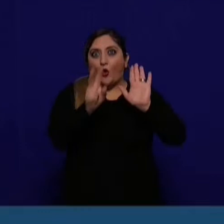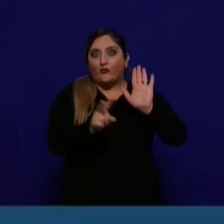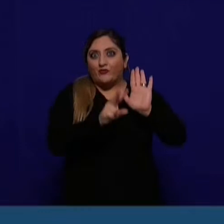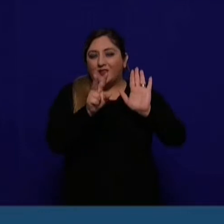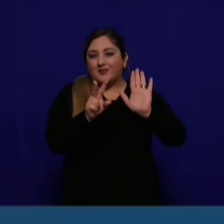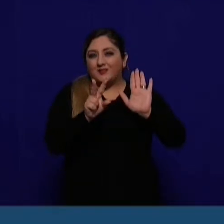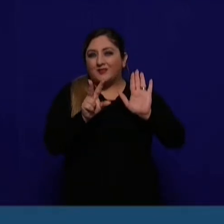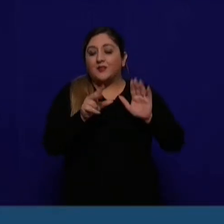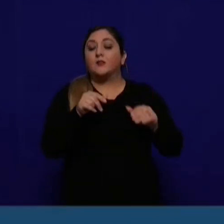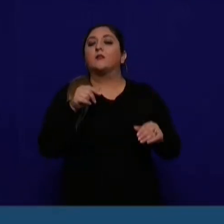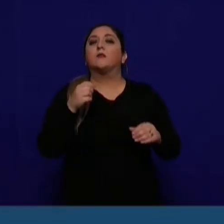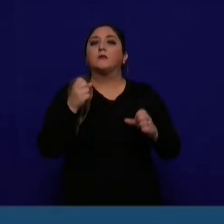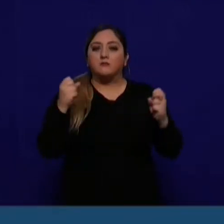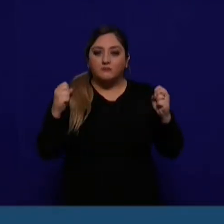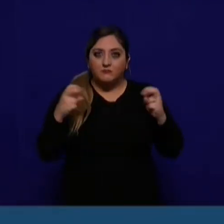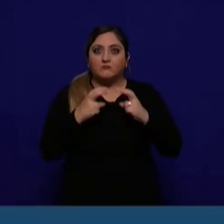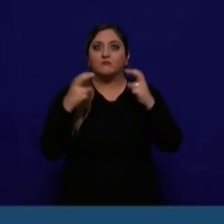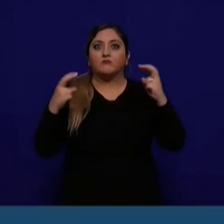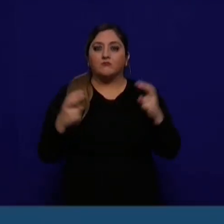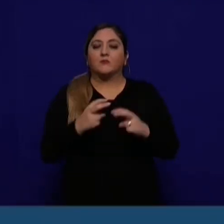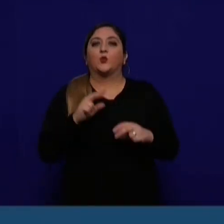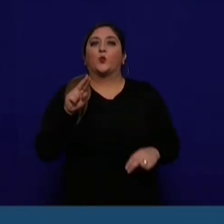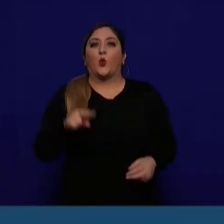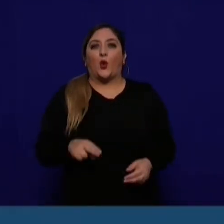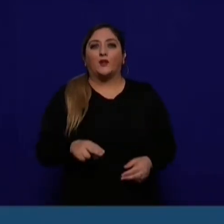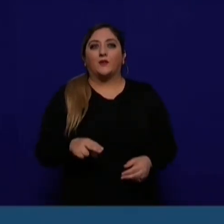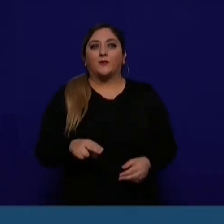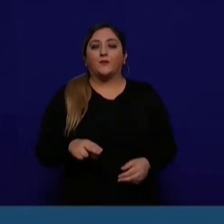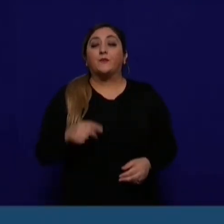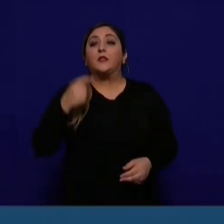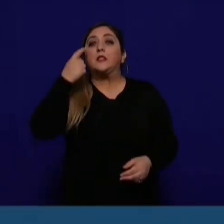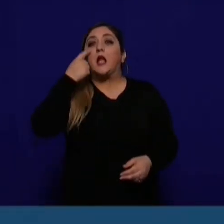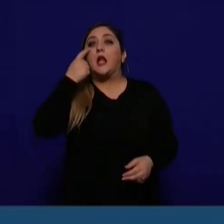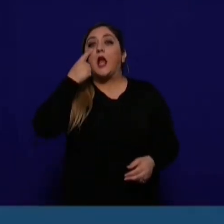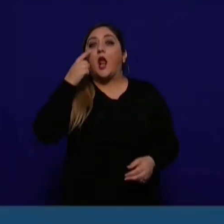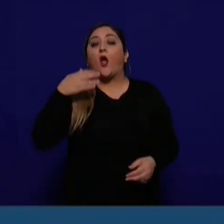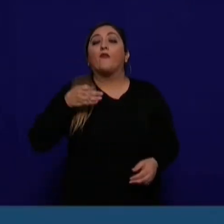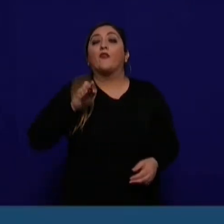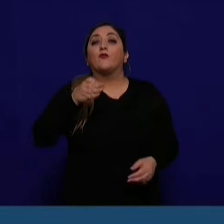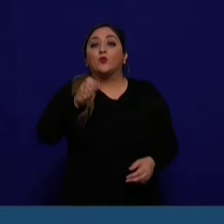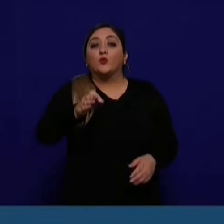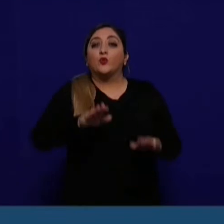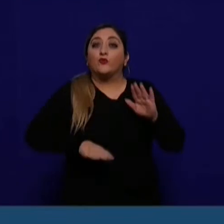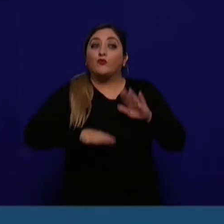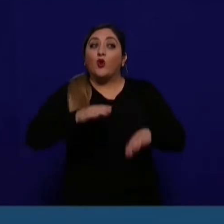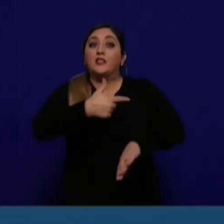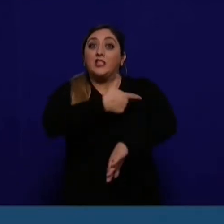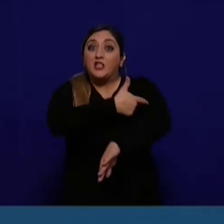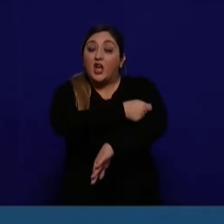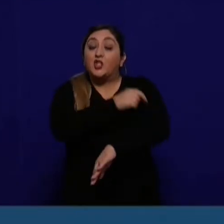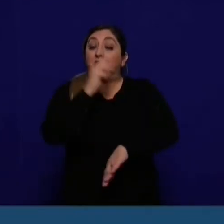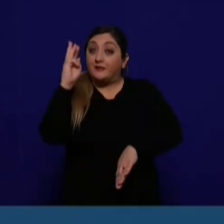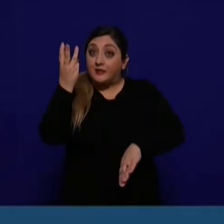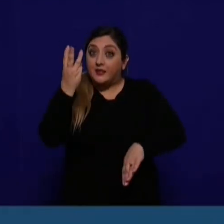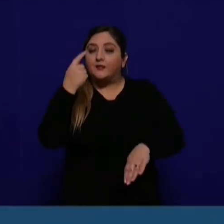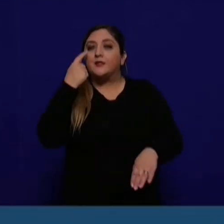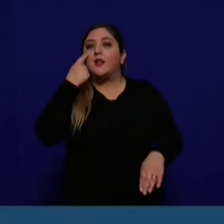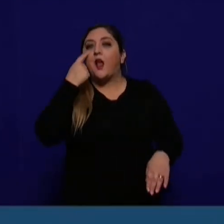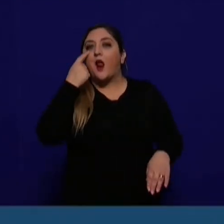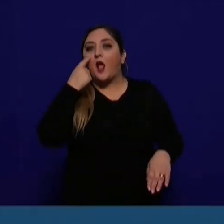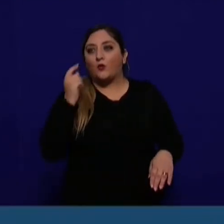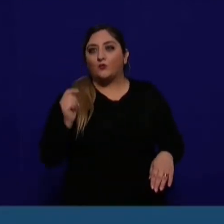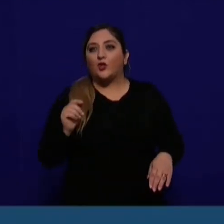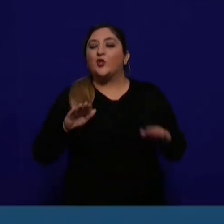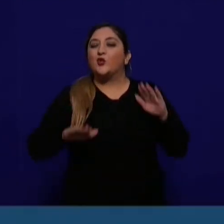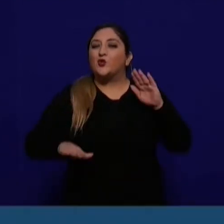allura jekk aħna jkollna bżonn tilqima oħra bħala booster dose, aħna hemmhekk inkunu wkoll qegħdin nofruha lill-pubbliku